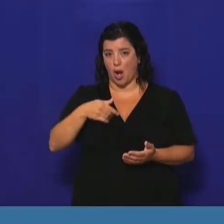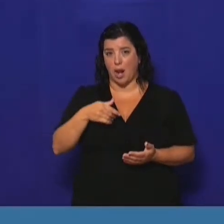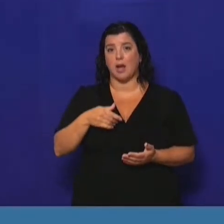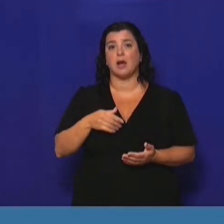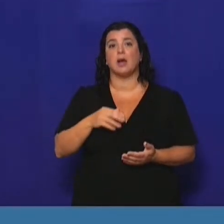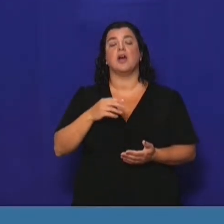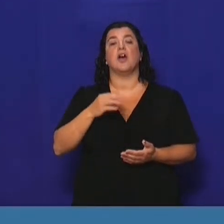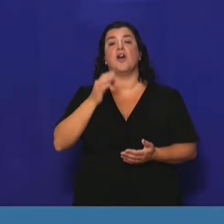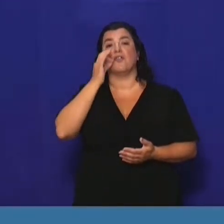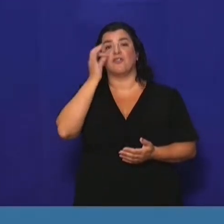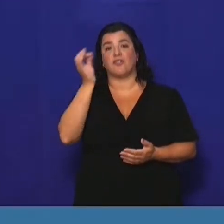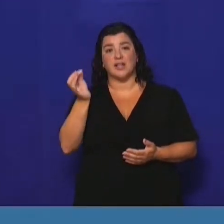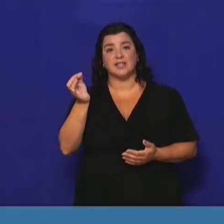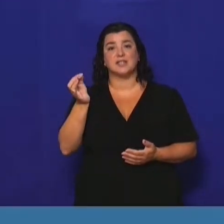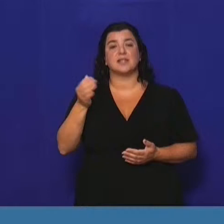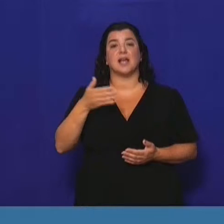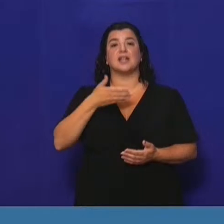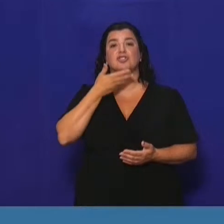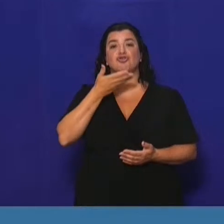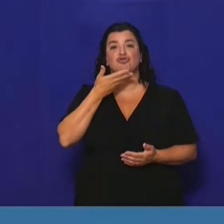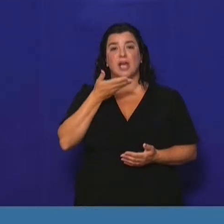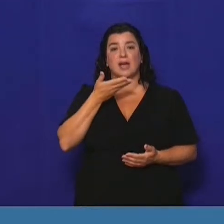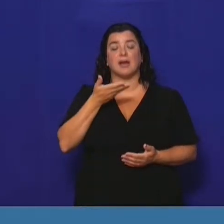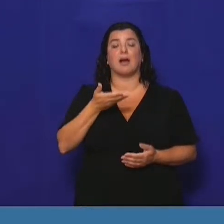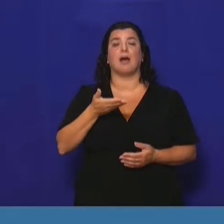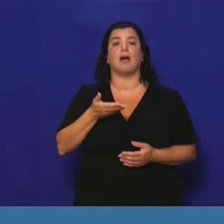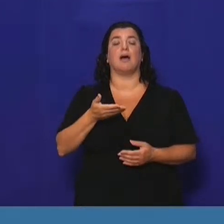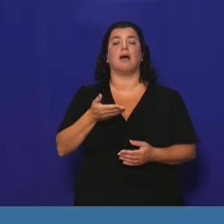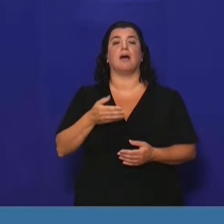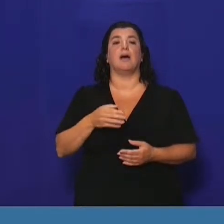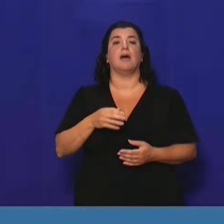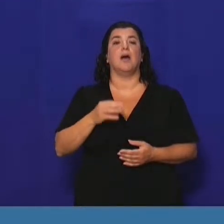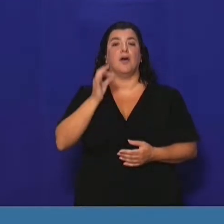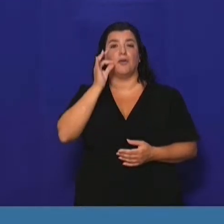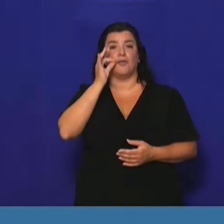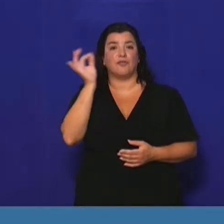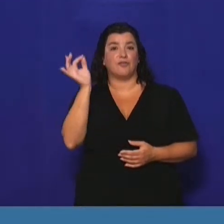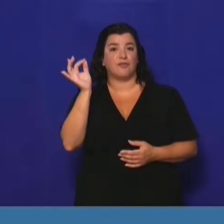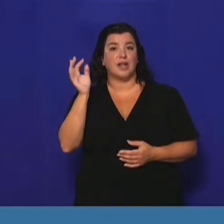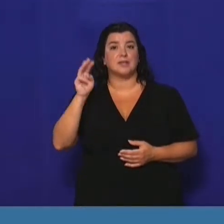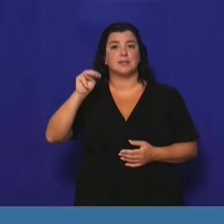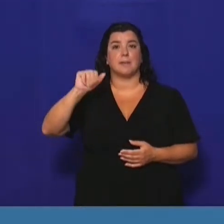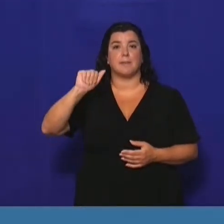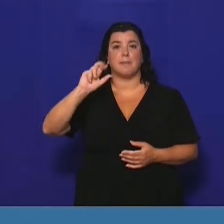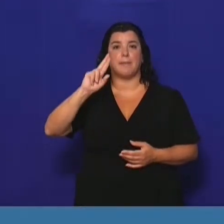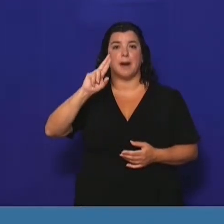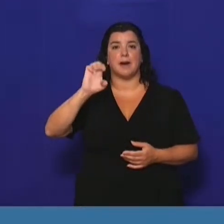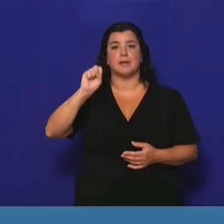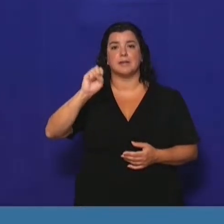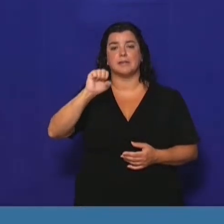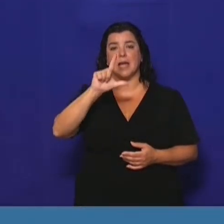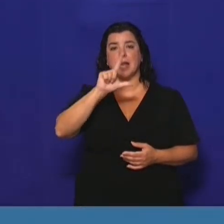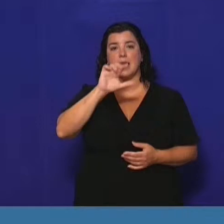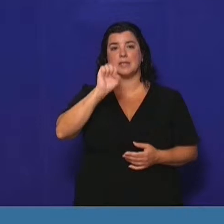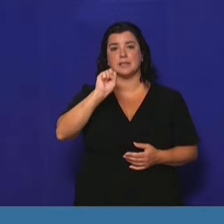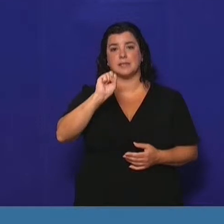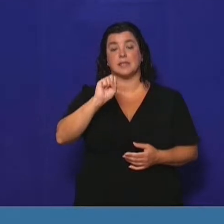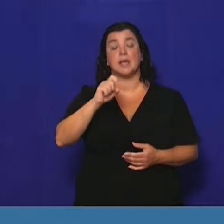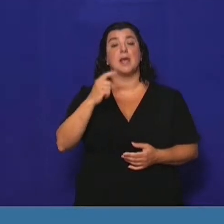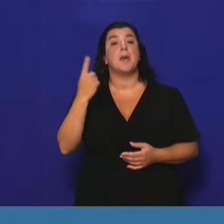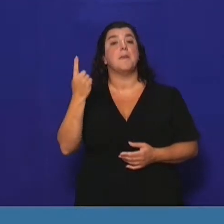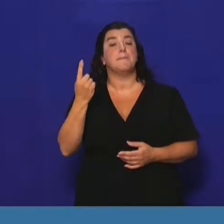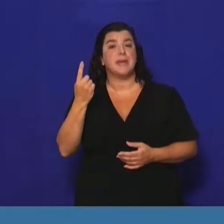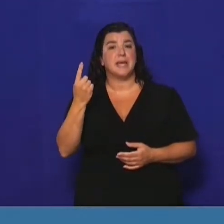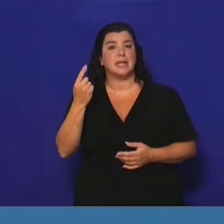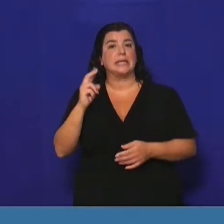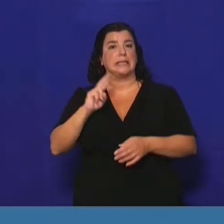minn Pariġi u Marseille, fejn dawk in-nies li ġejjin minn barra jġibu test magħhom u dawk li ma jġibux